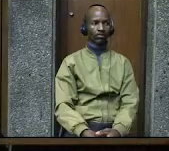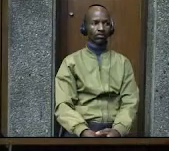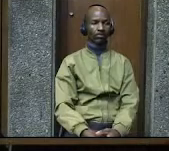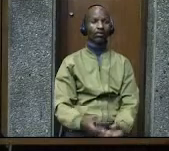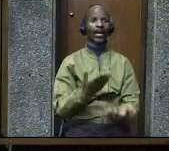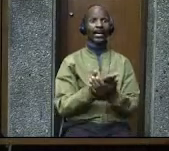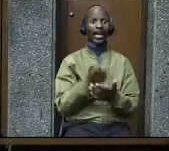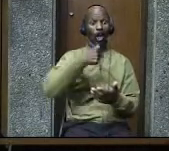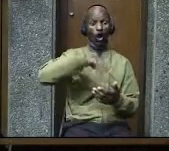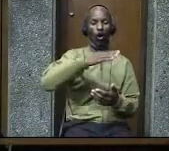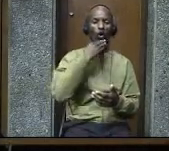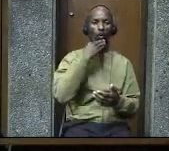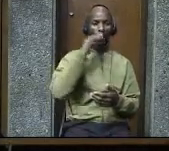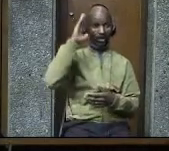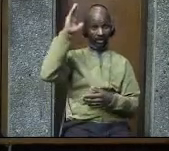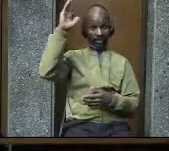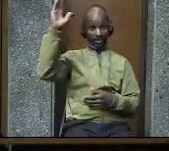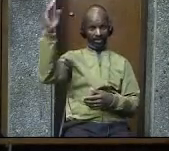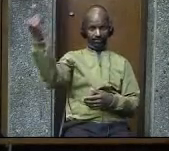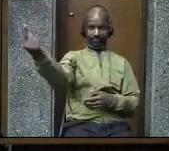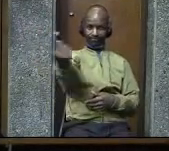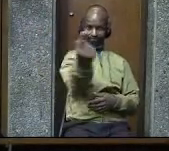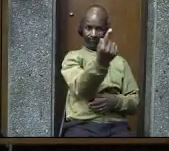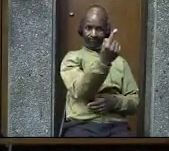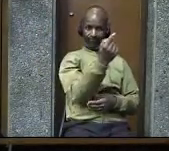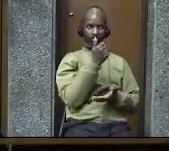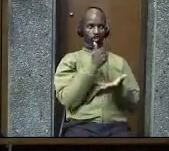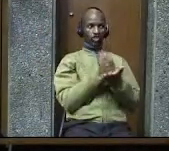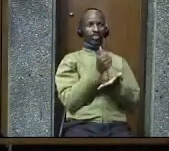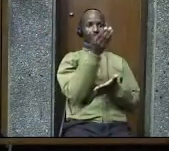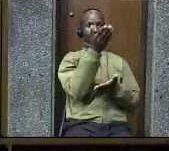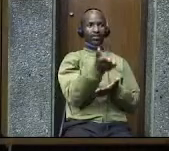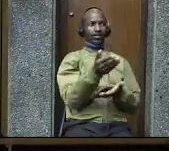Can all those that raised their hands come here, please?